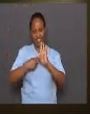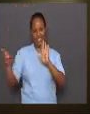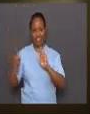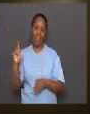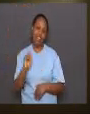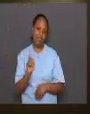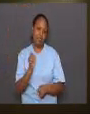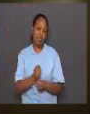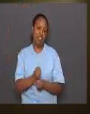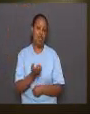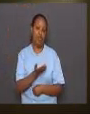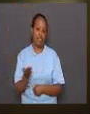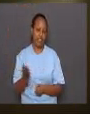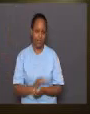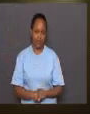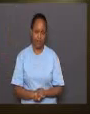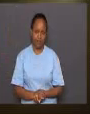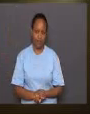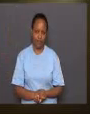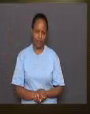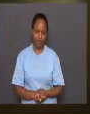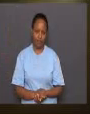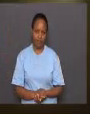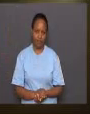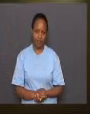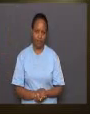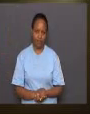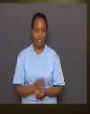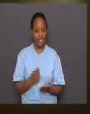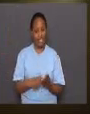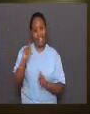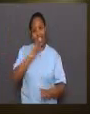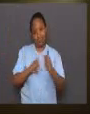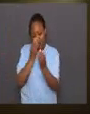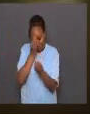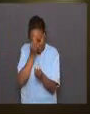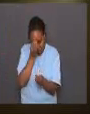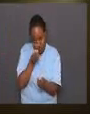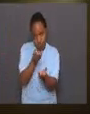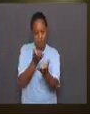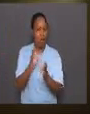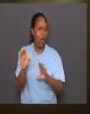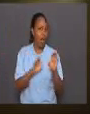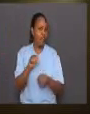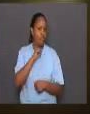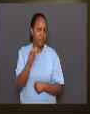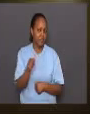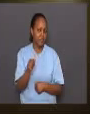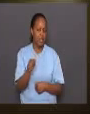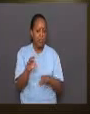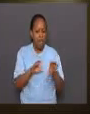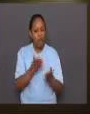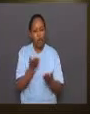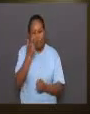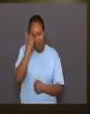not transparent in its dealings. It does not inform the public about the